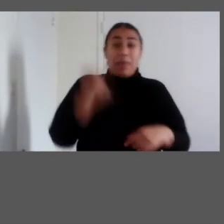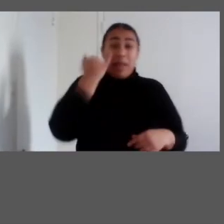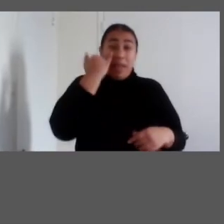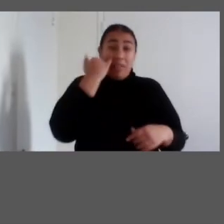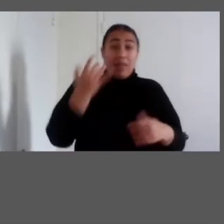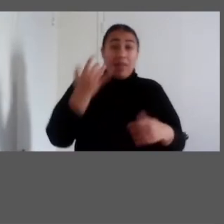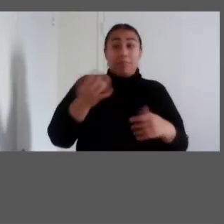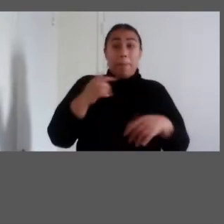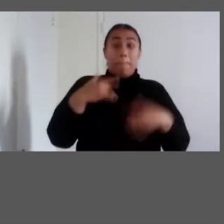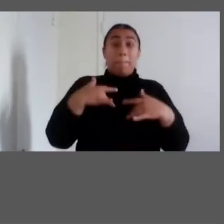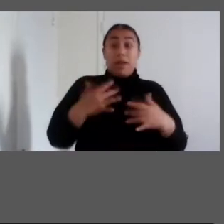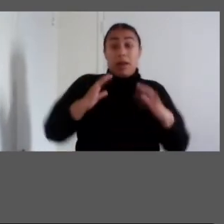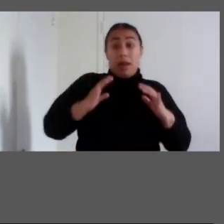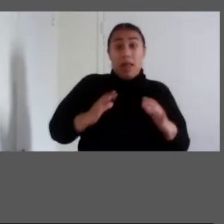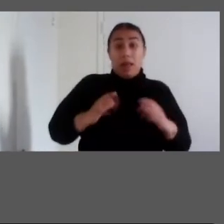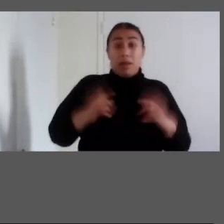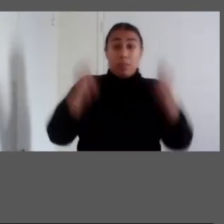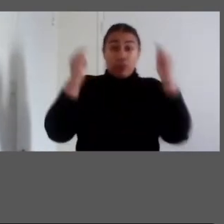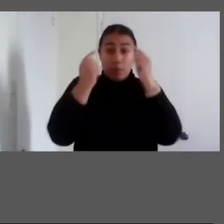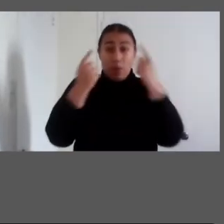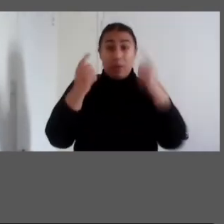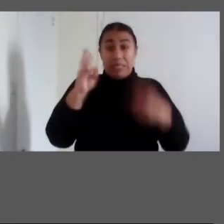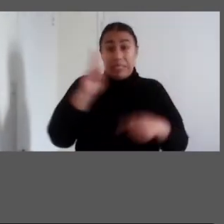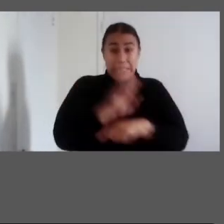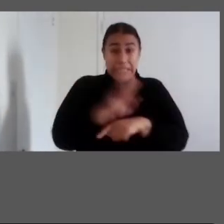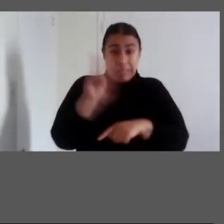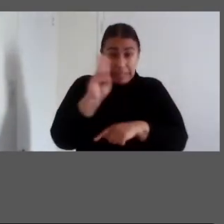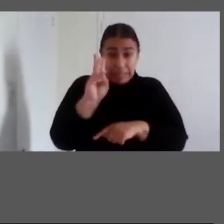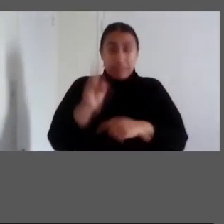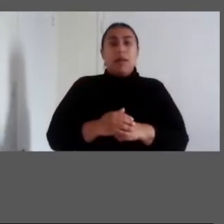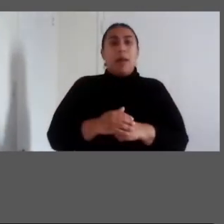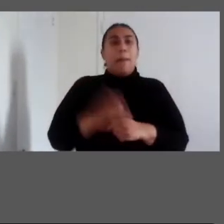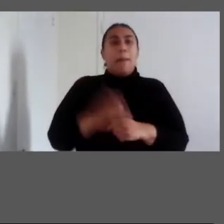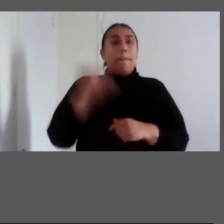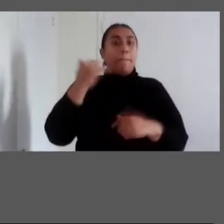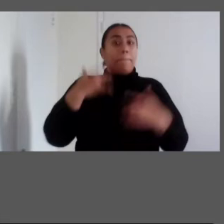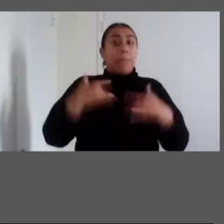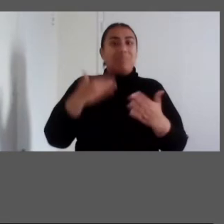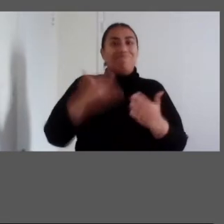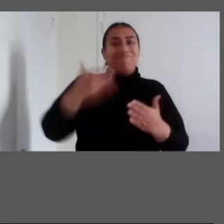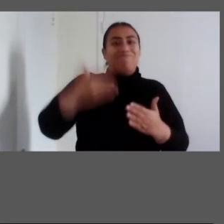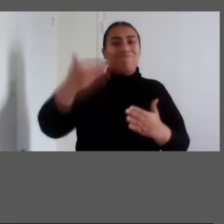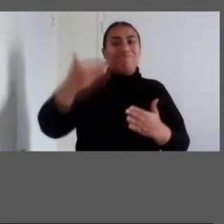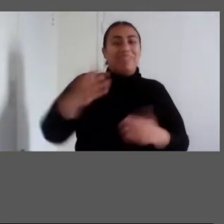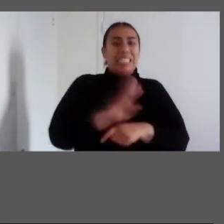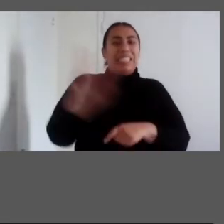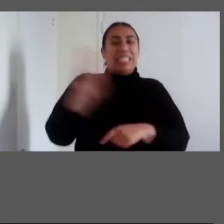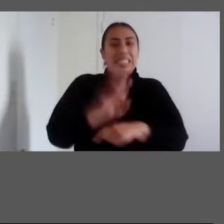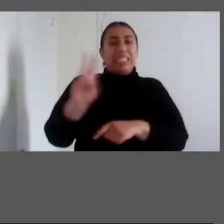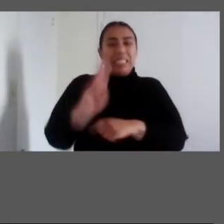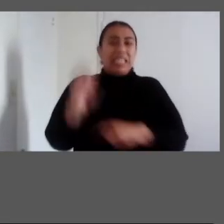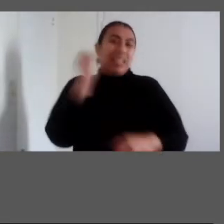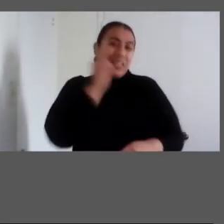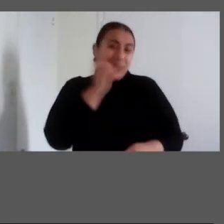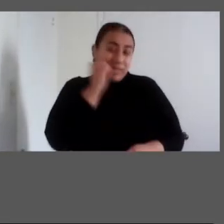So a patient may say, I have them every evening at 7 or 8 o'clock, and then they last until I go to bed, and I don't know what it is. They are a higher